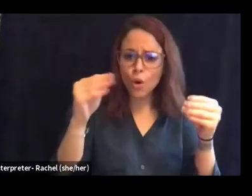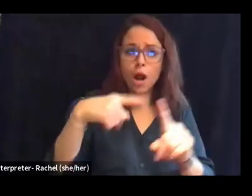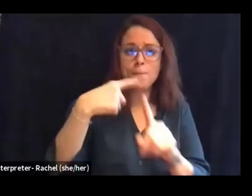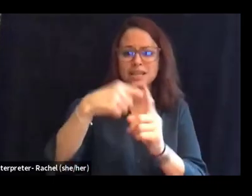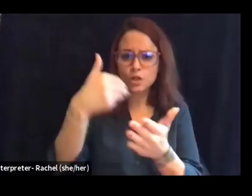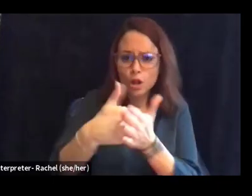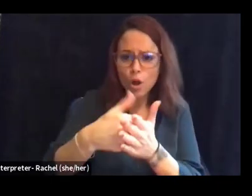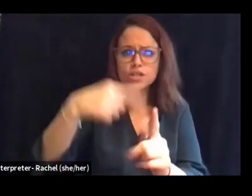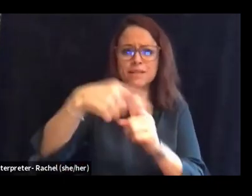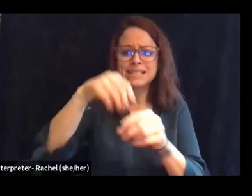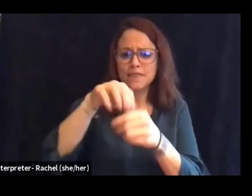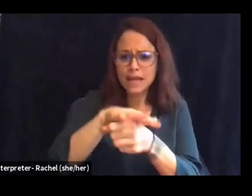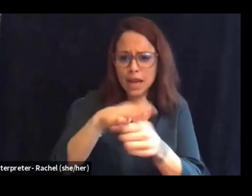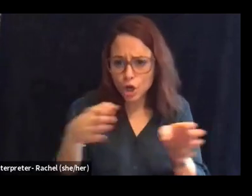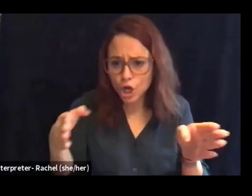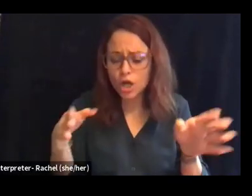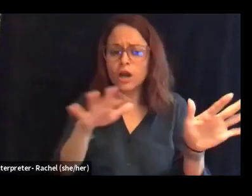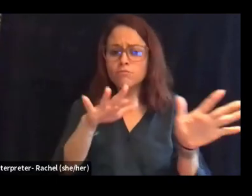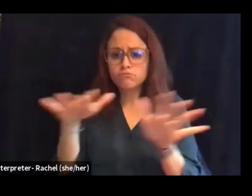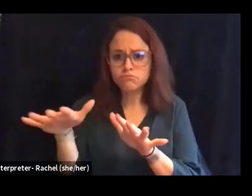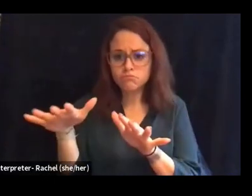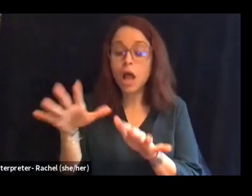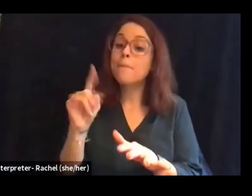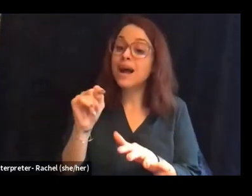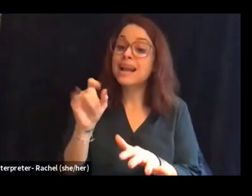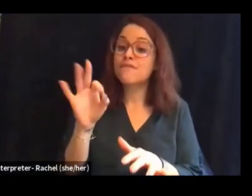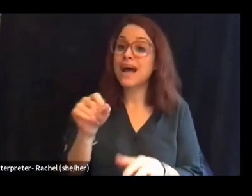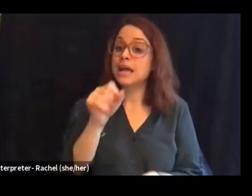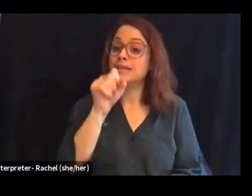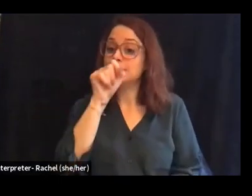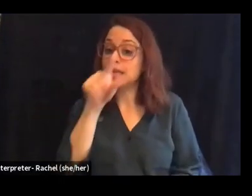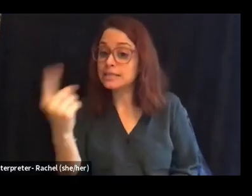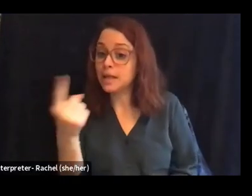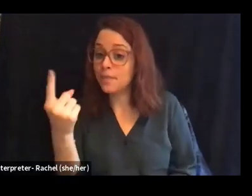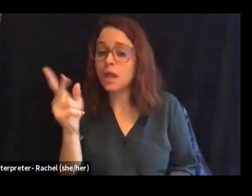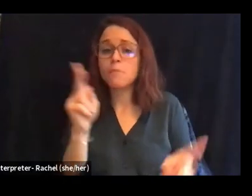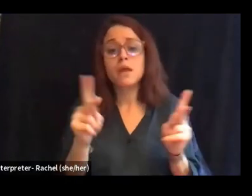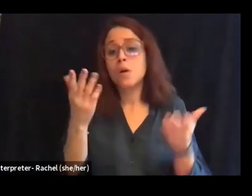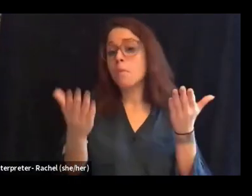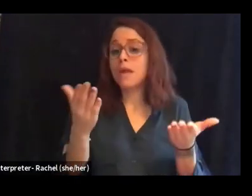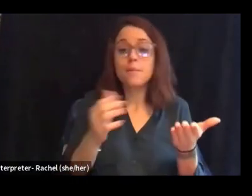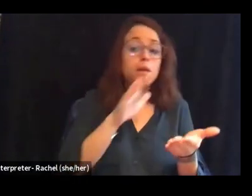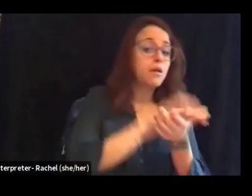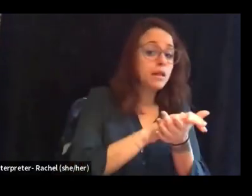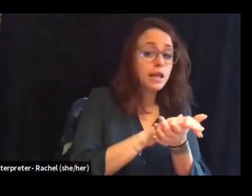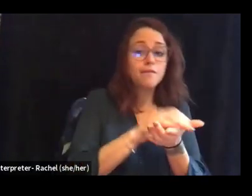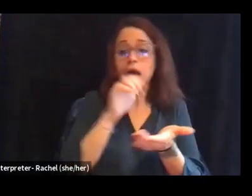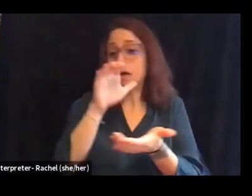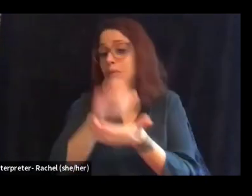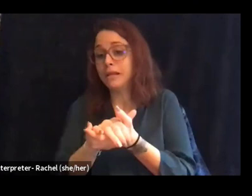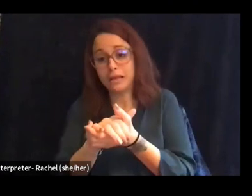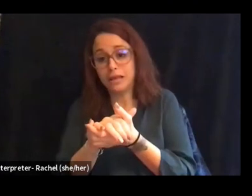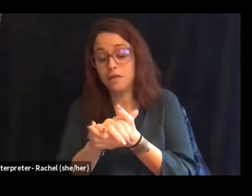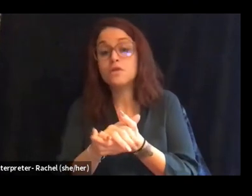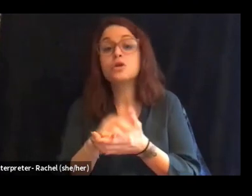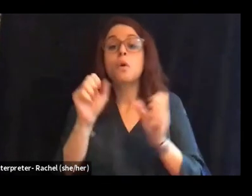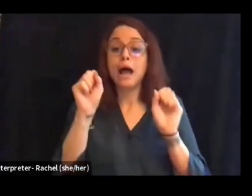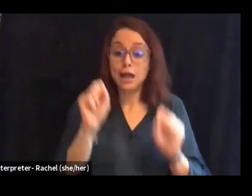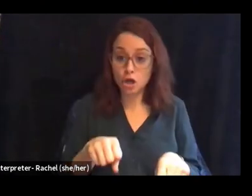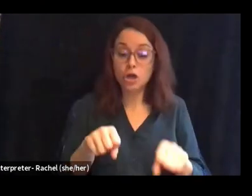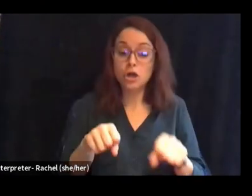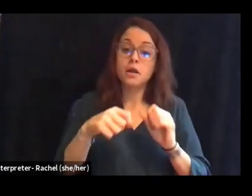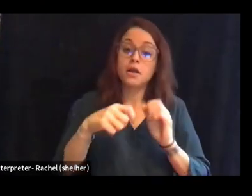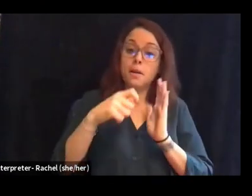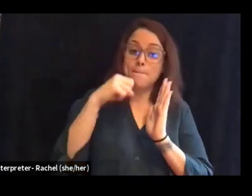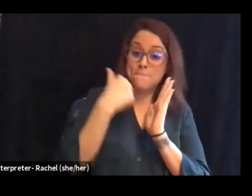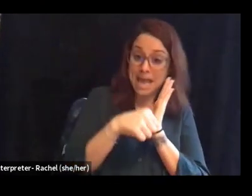try to make a product claim, people may or may not believe it. So I can do a direct mail piece introducing Yum Froyo as a yoga